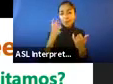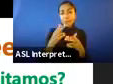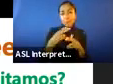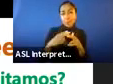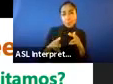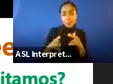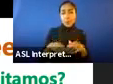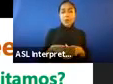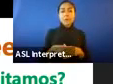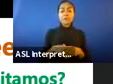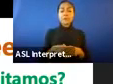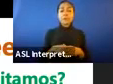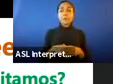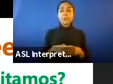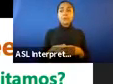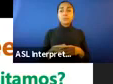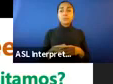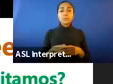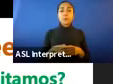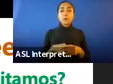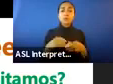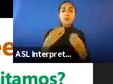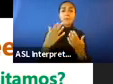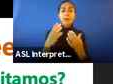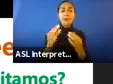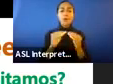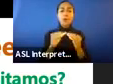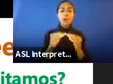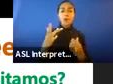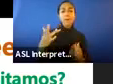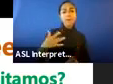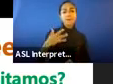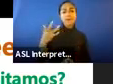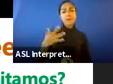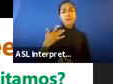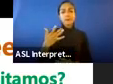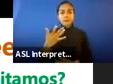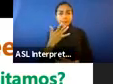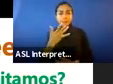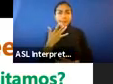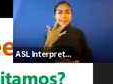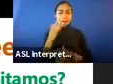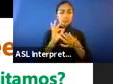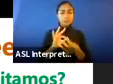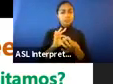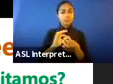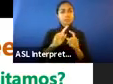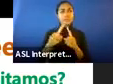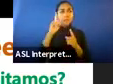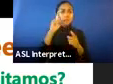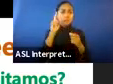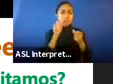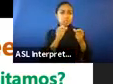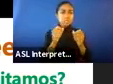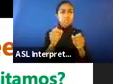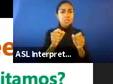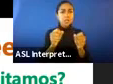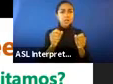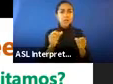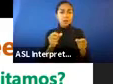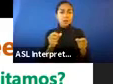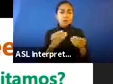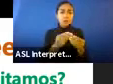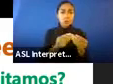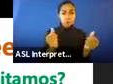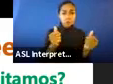But just to give y'all a flavor or a sense of some of the strategic interventions that us and lots of our